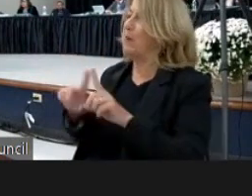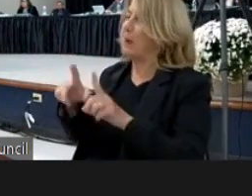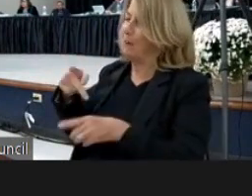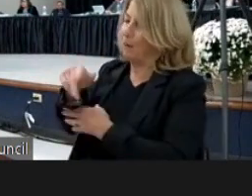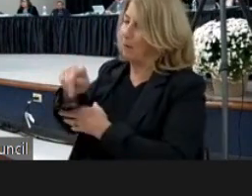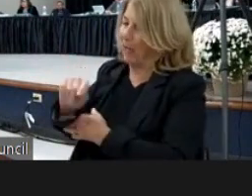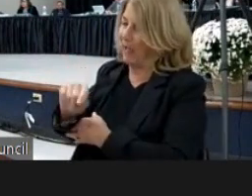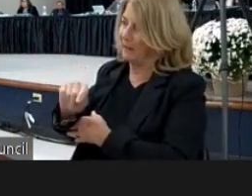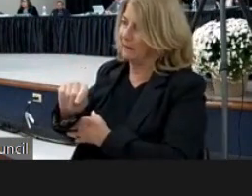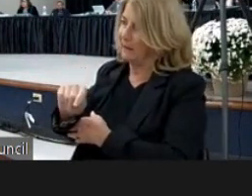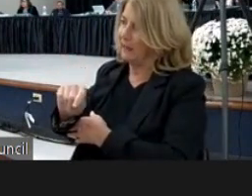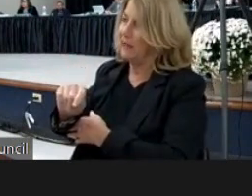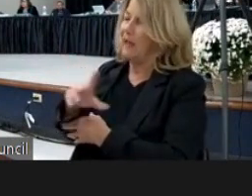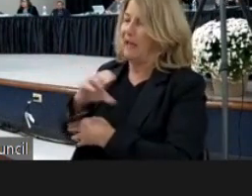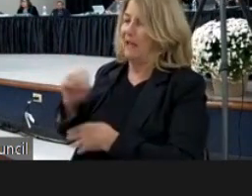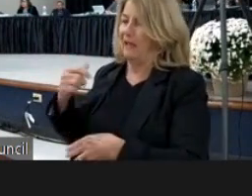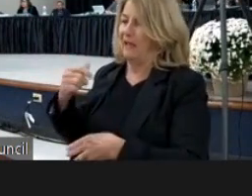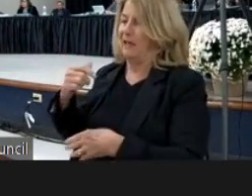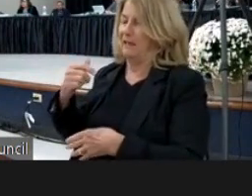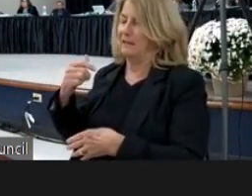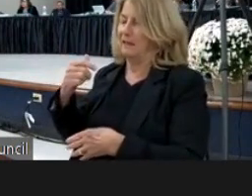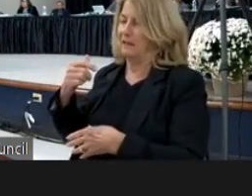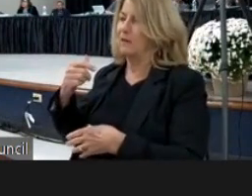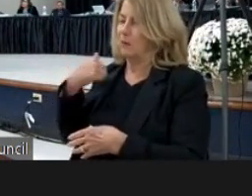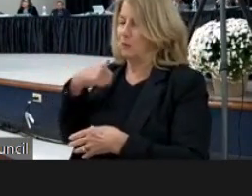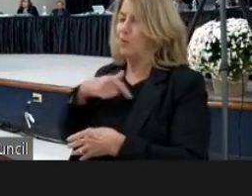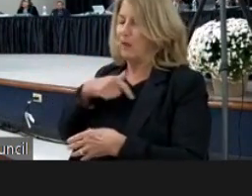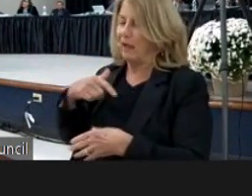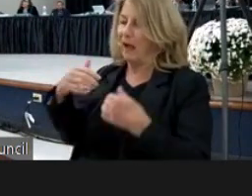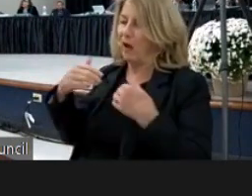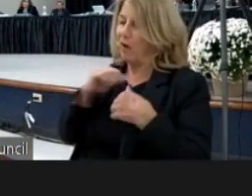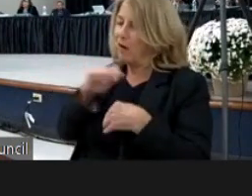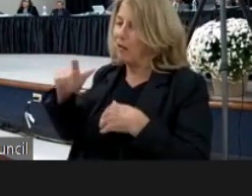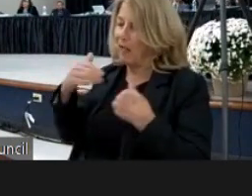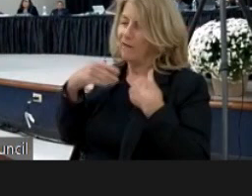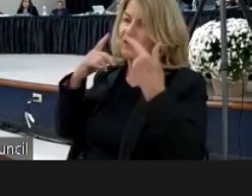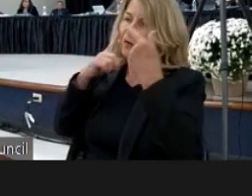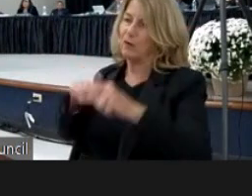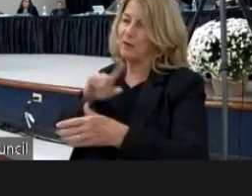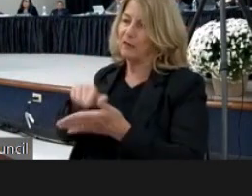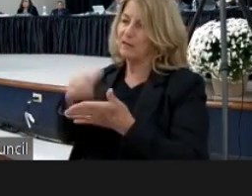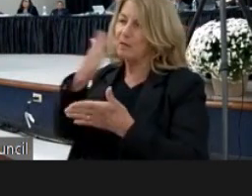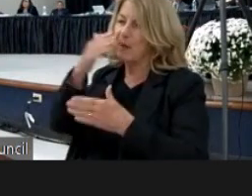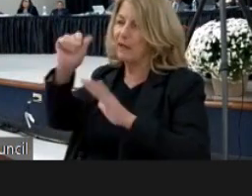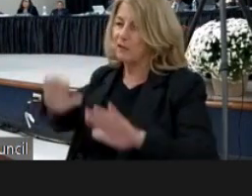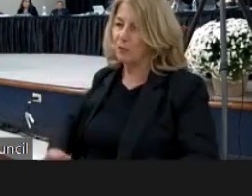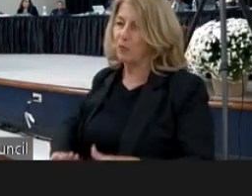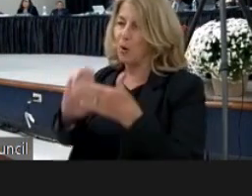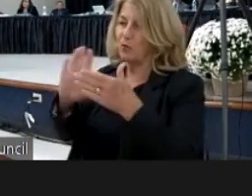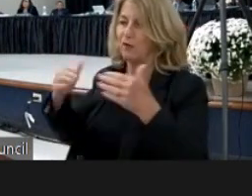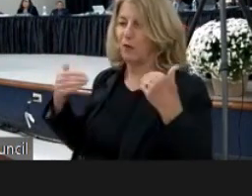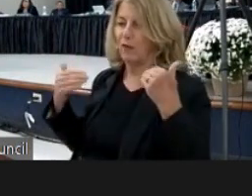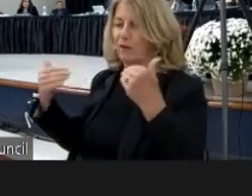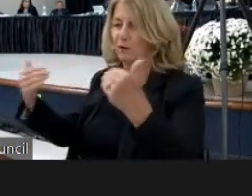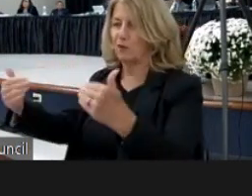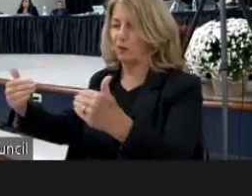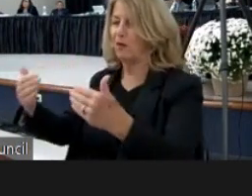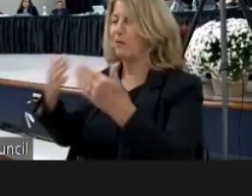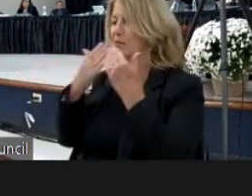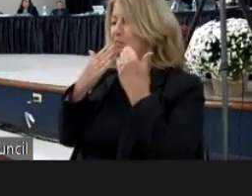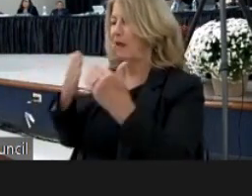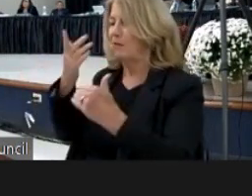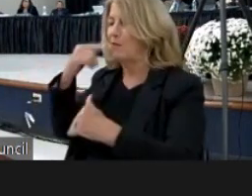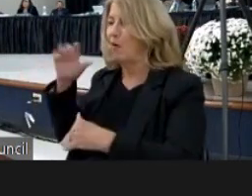we've reached an agreement that this is the best approach for everyone moving forward. And so we're grateful for their support